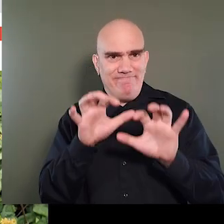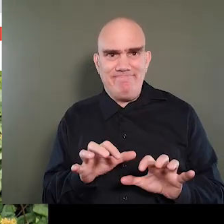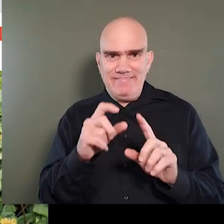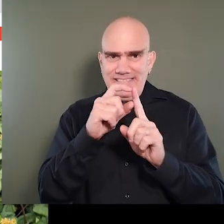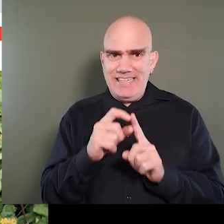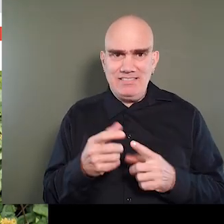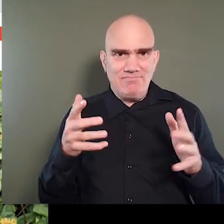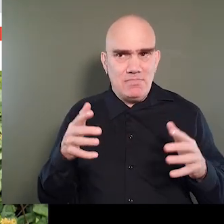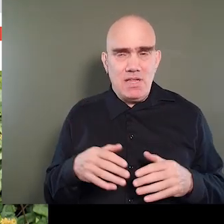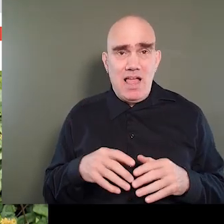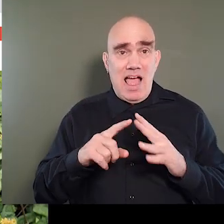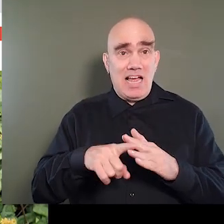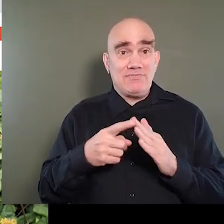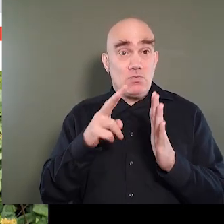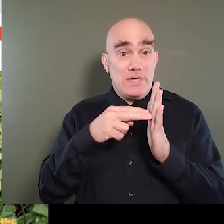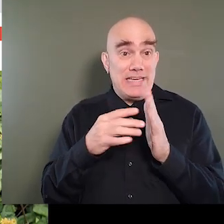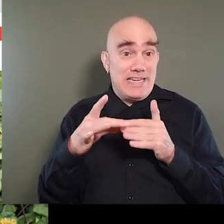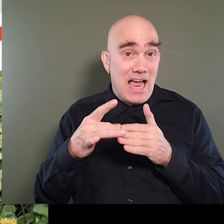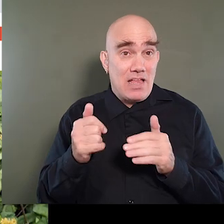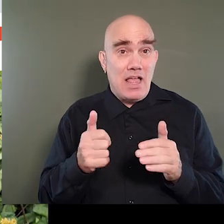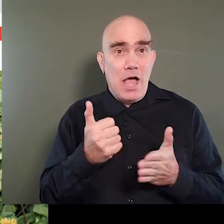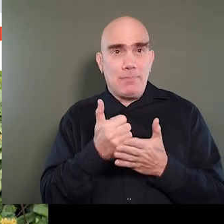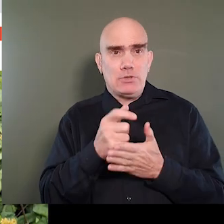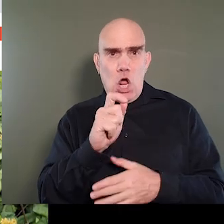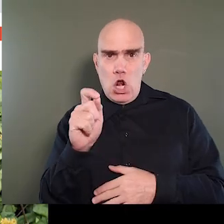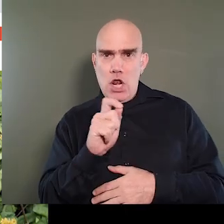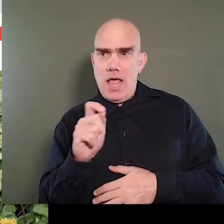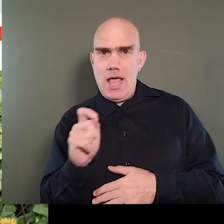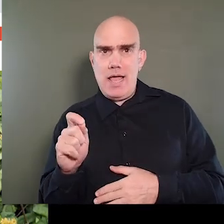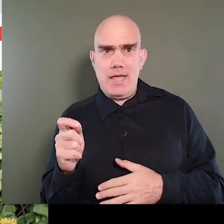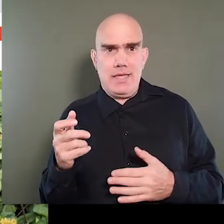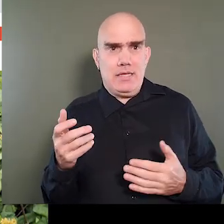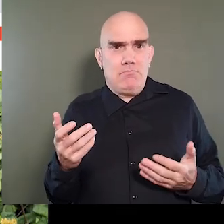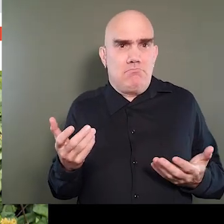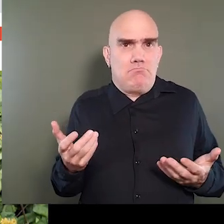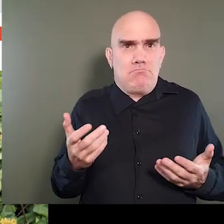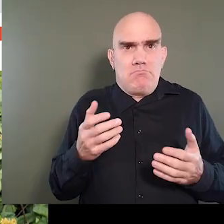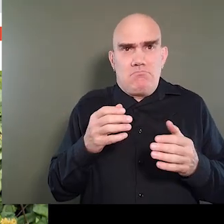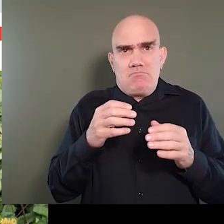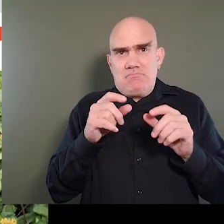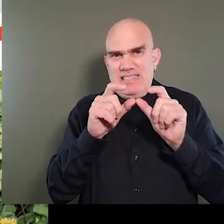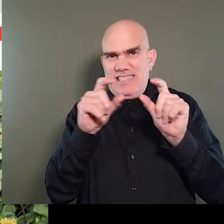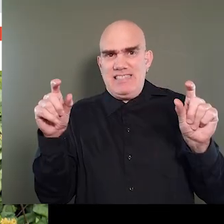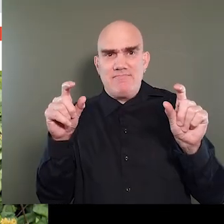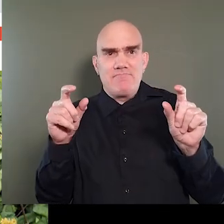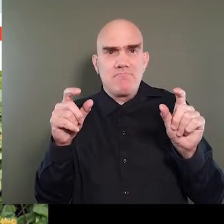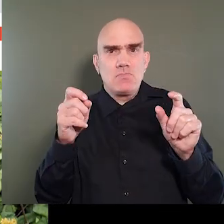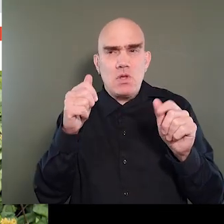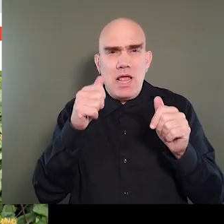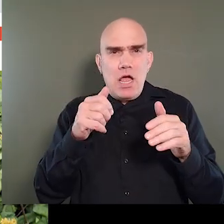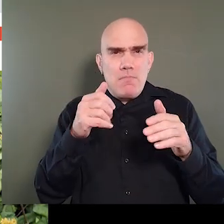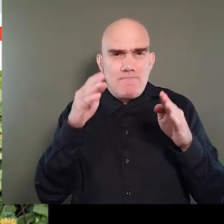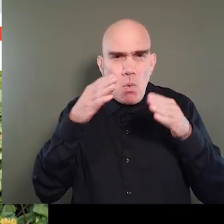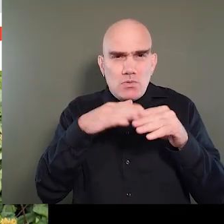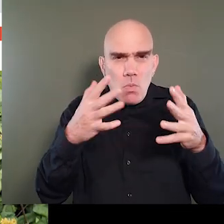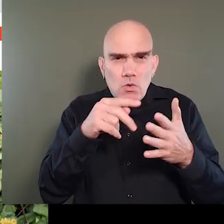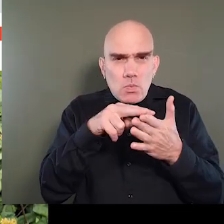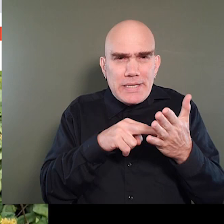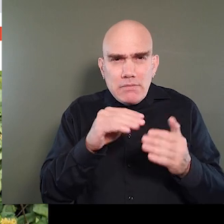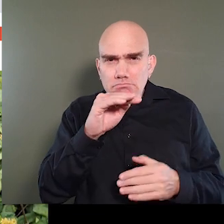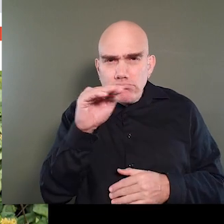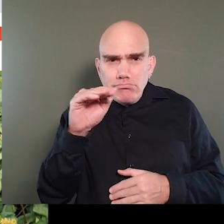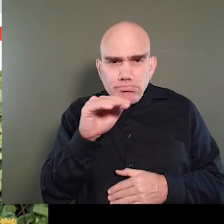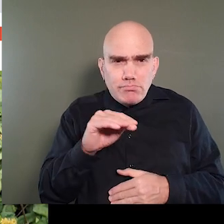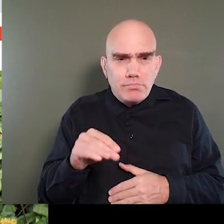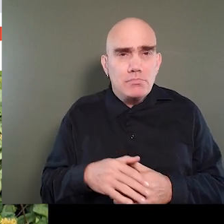mode, activating a reading guide, which helps underline a line of text to help you focus on what to read.